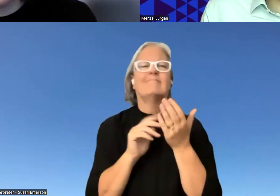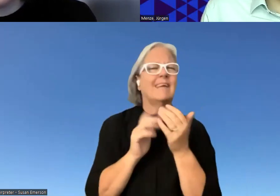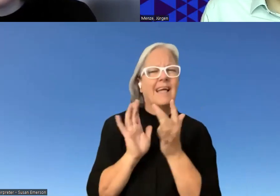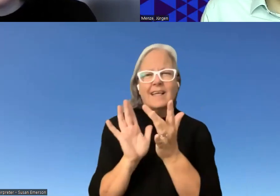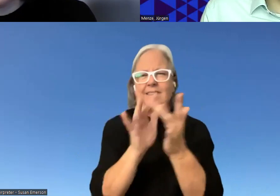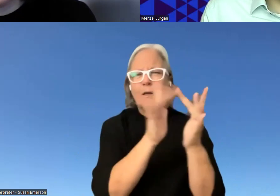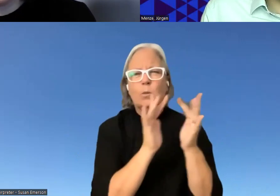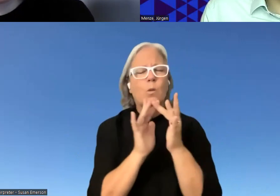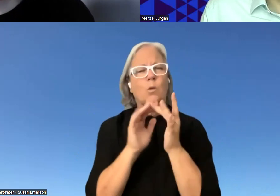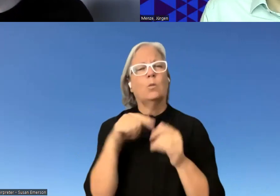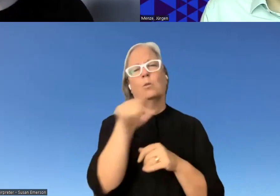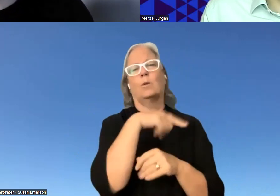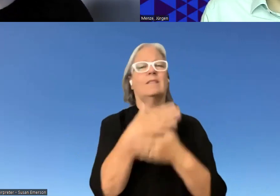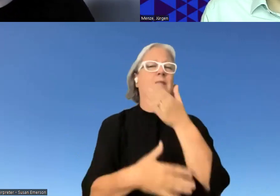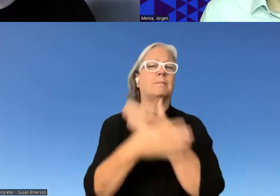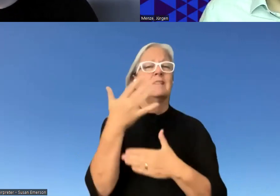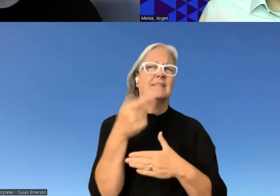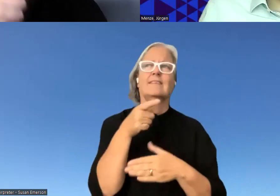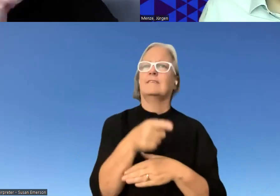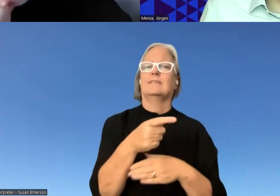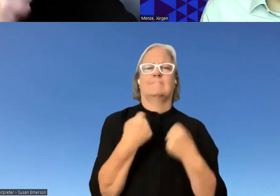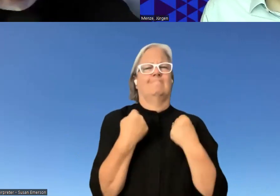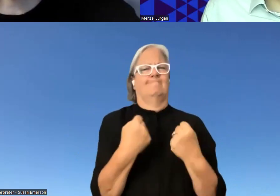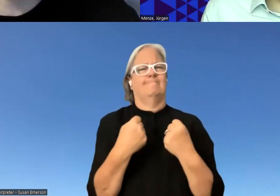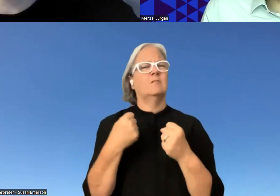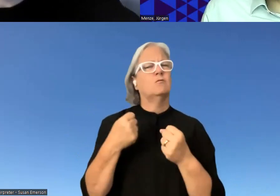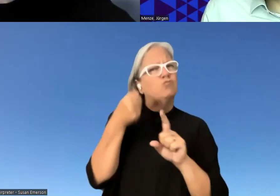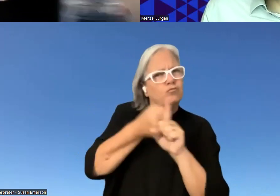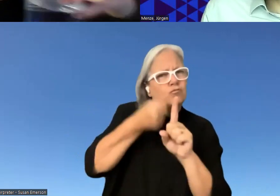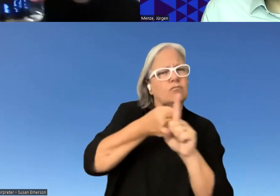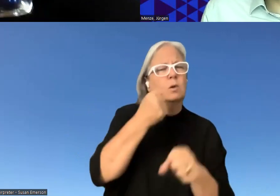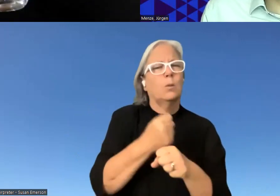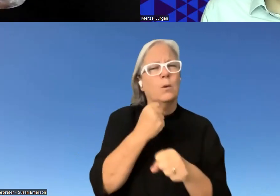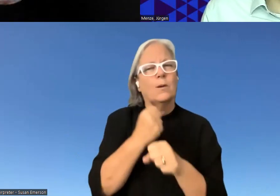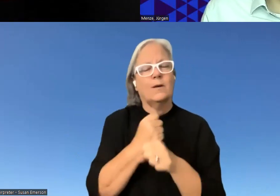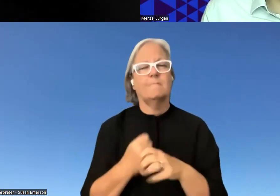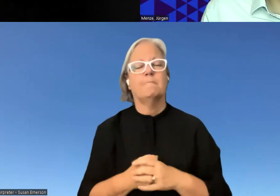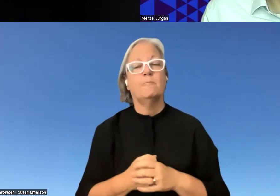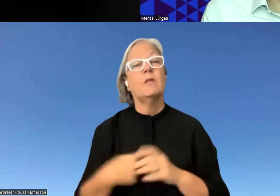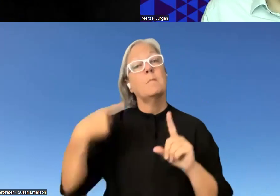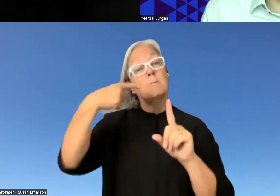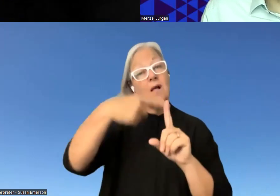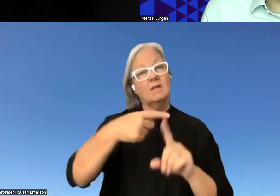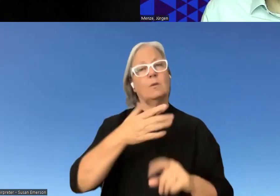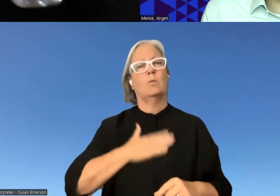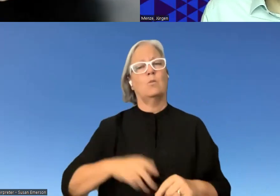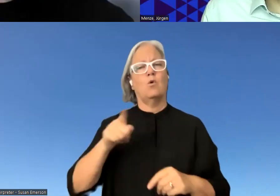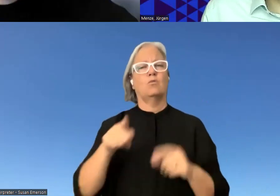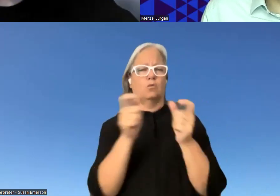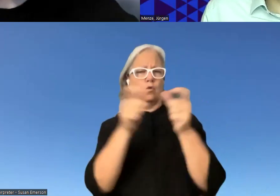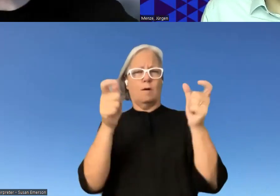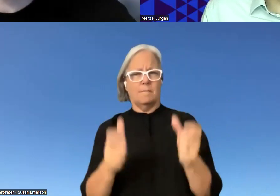always energizes you to be there. But of course, this call is also about making sure that companies nominate